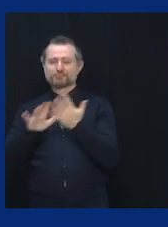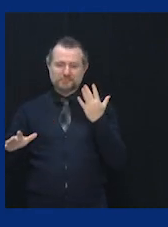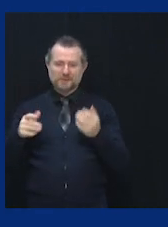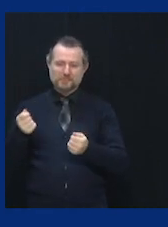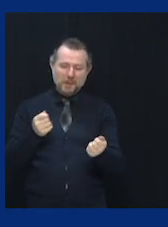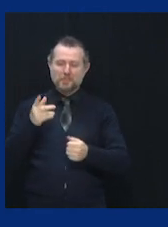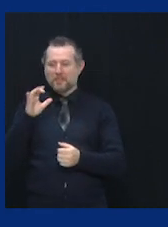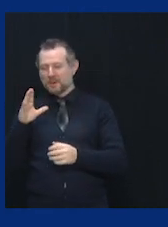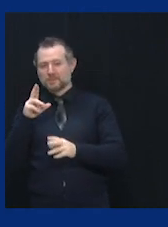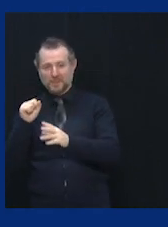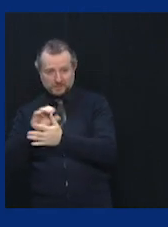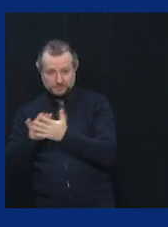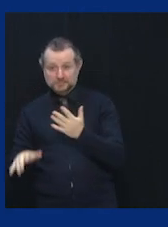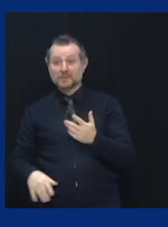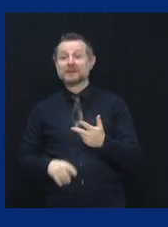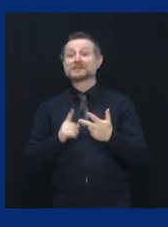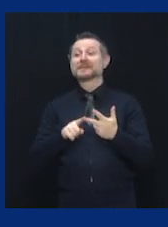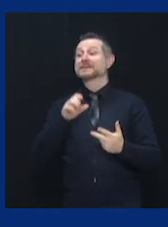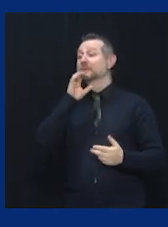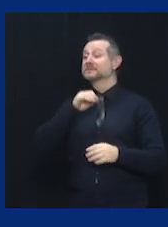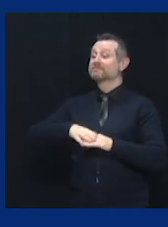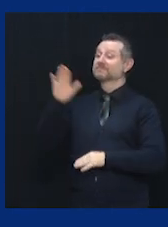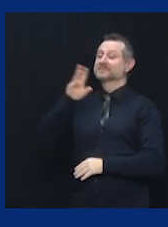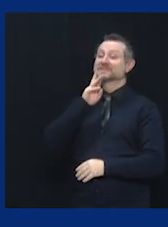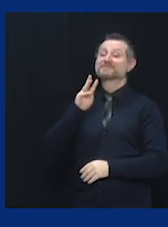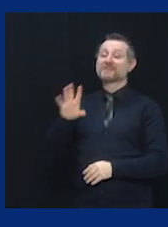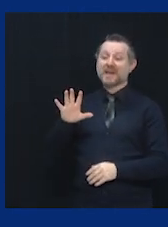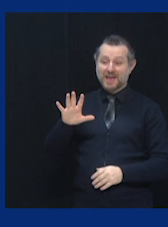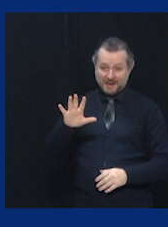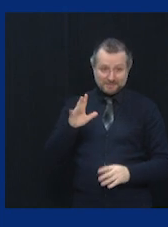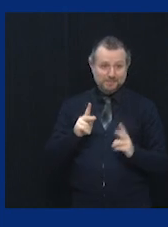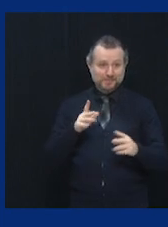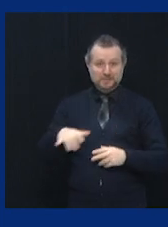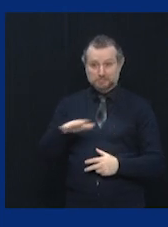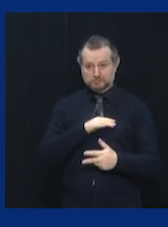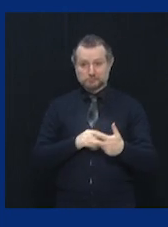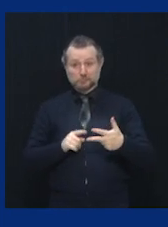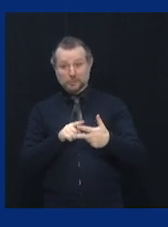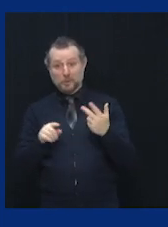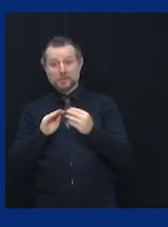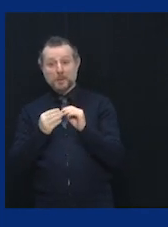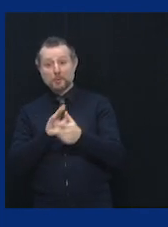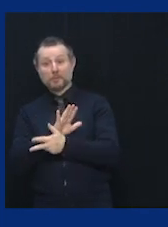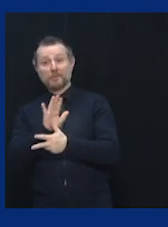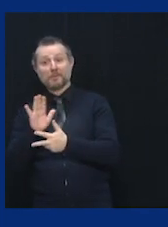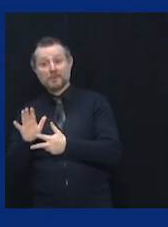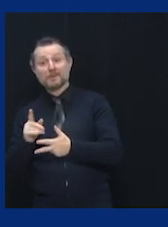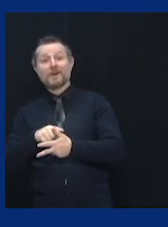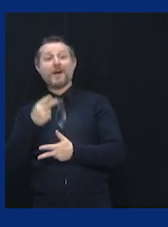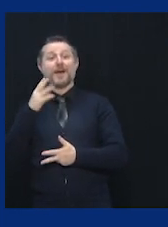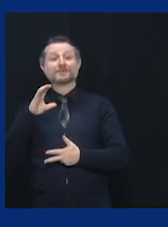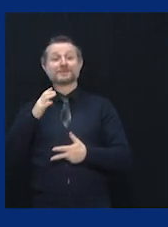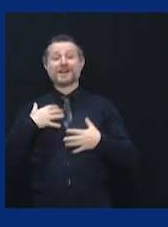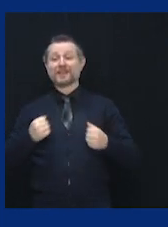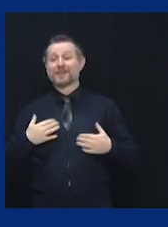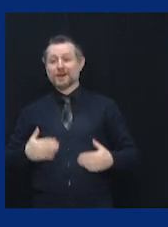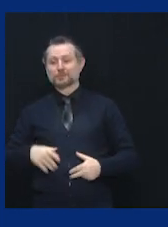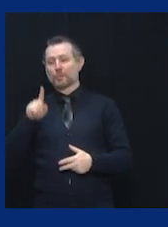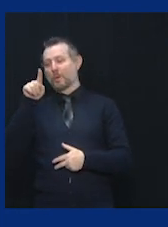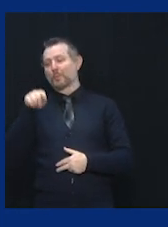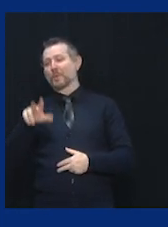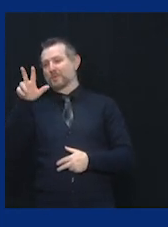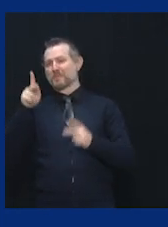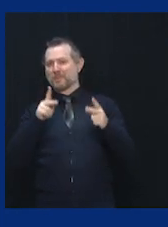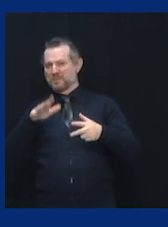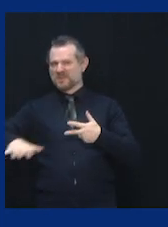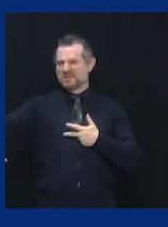eligible. And then 65 plus. If you look at the numbers, healthcare workers are 1.3 million. Essential workers,